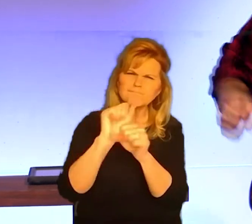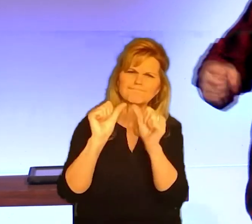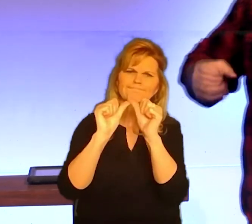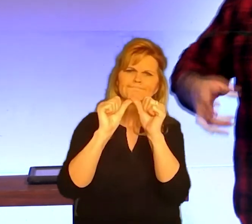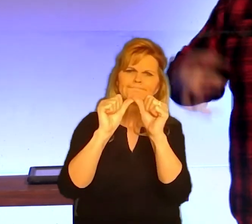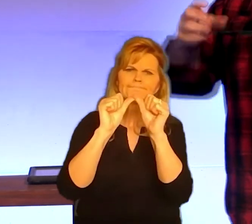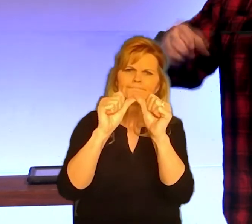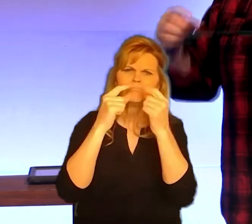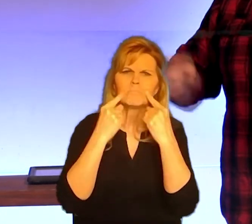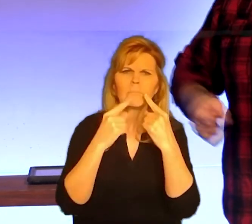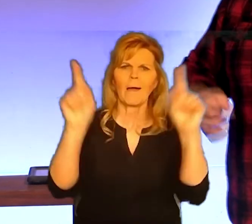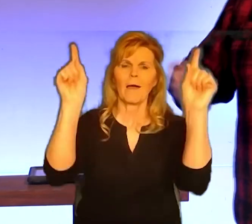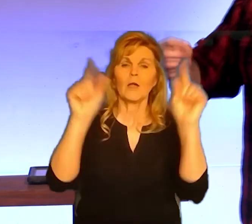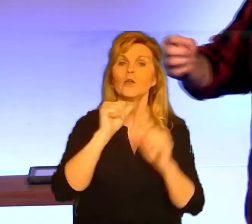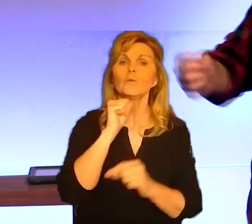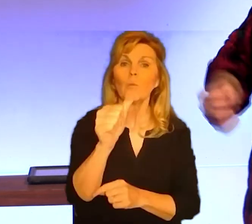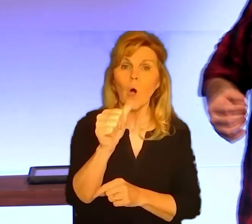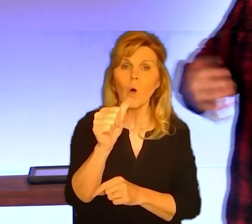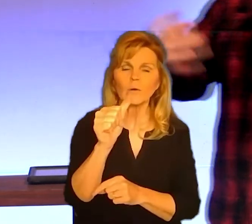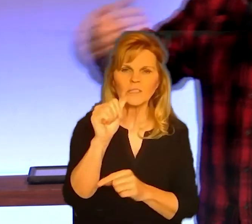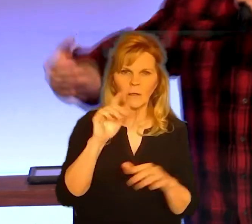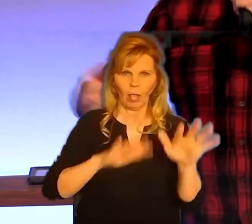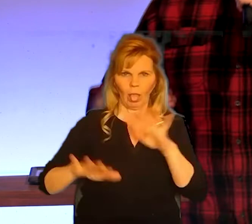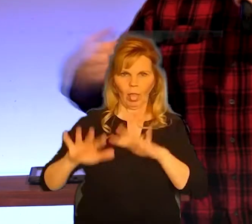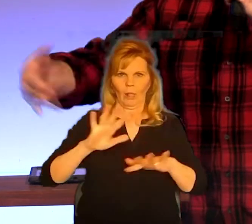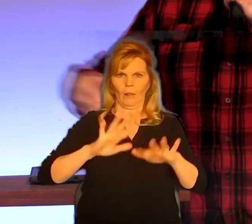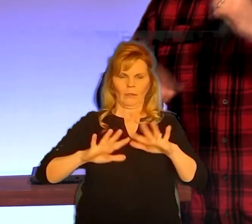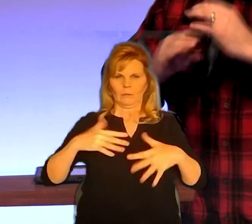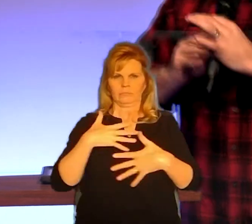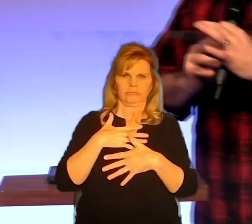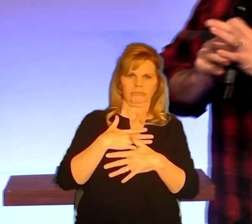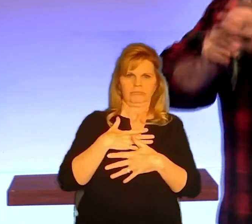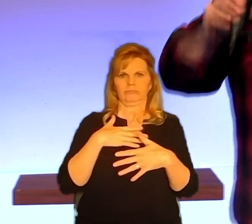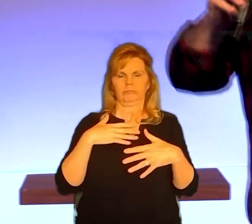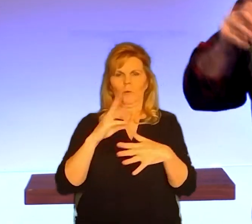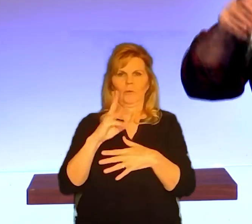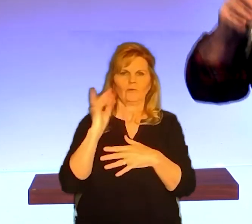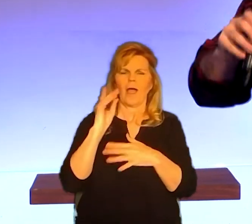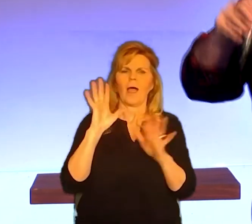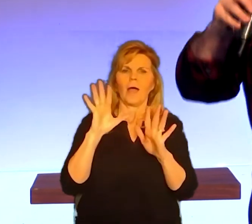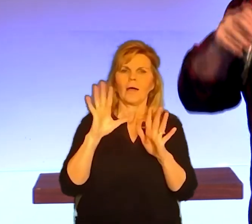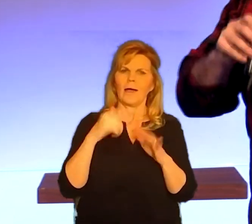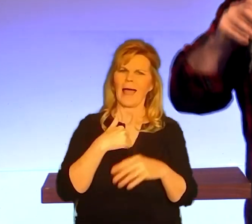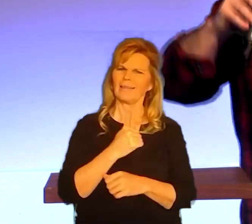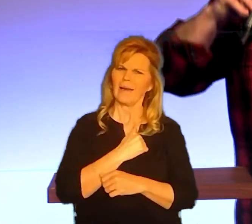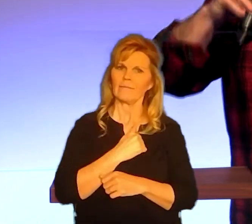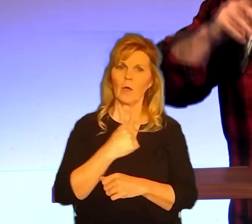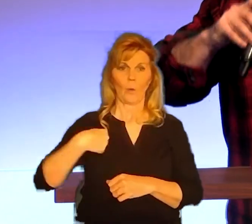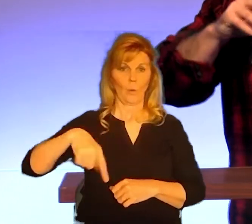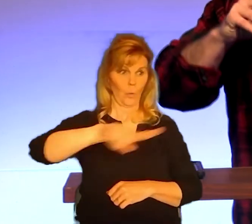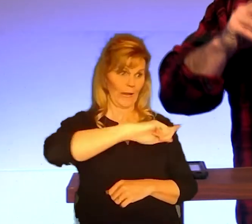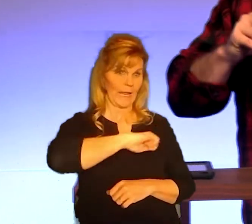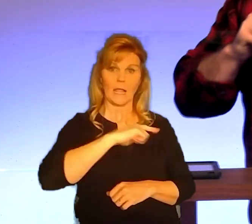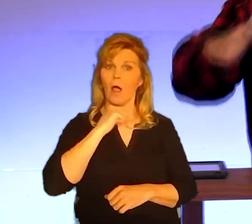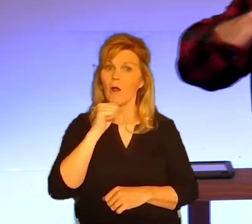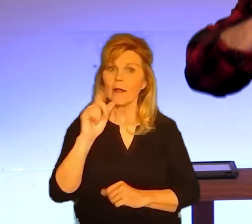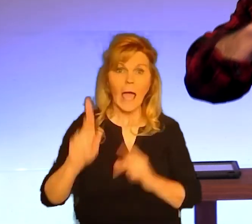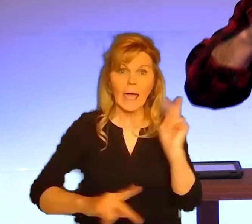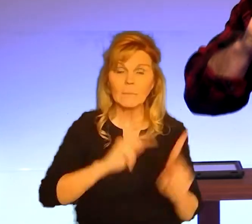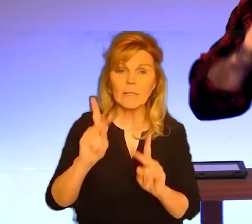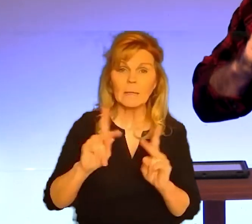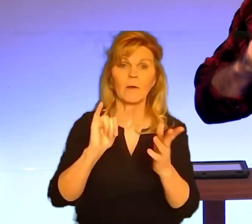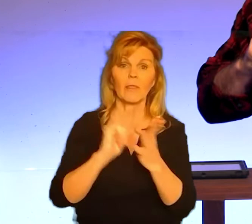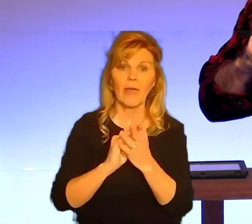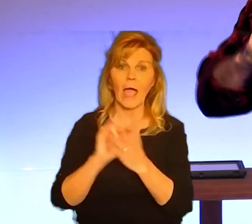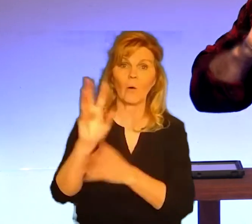back. I love the affirmation and the declaration. We are not of those who shrink back. Come on,